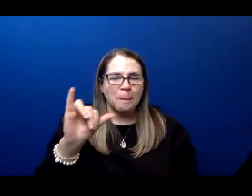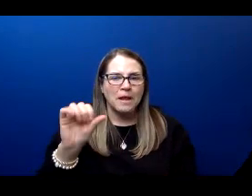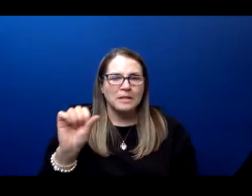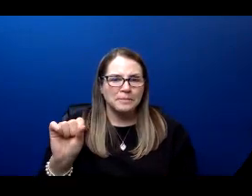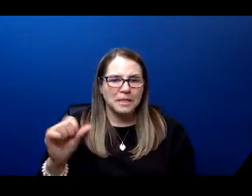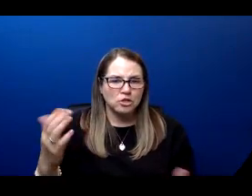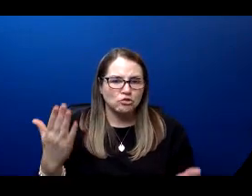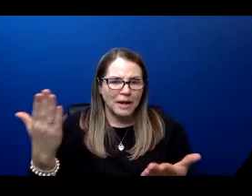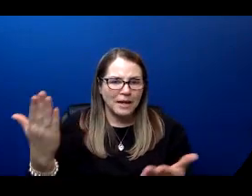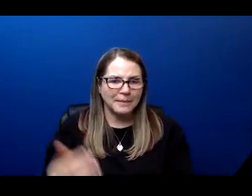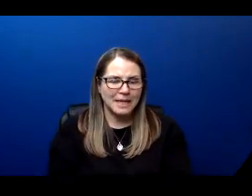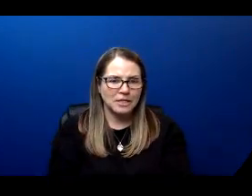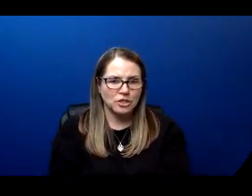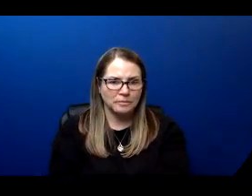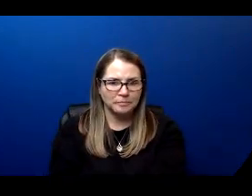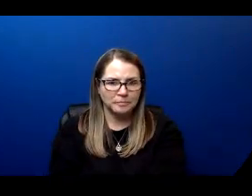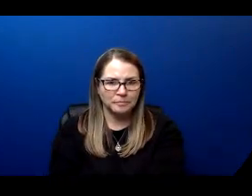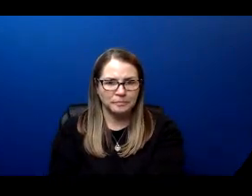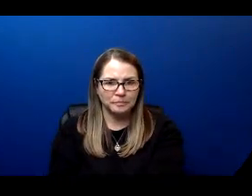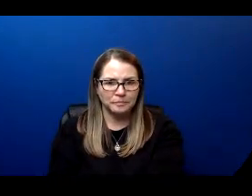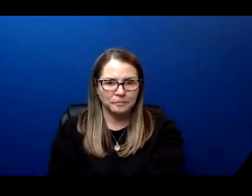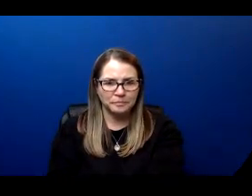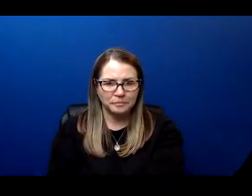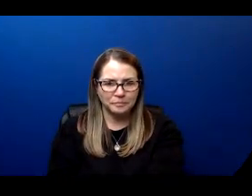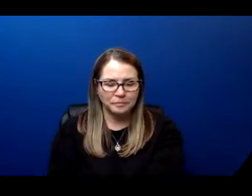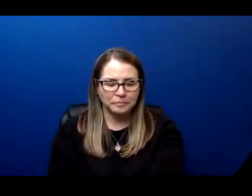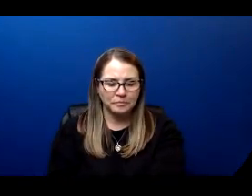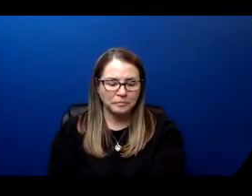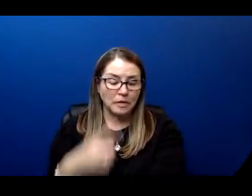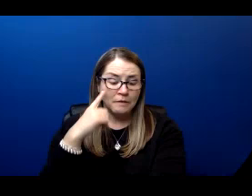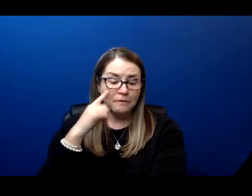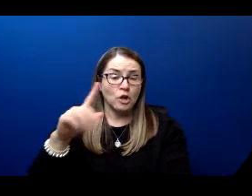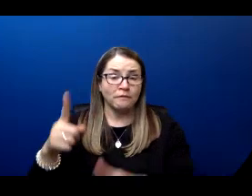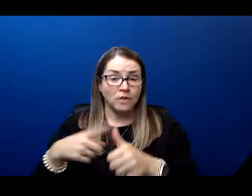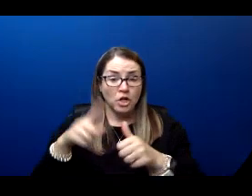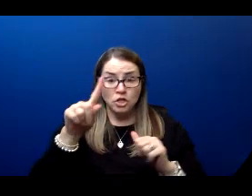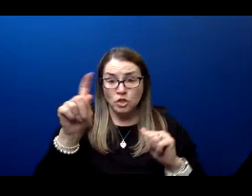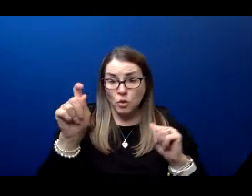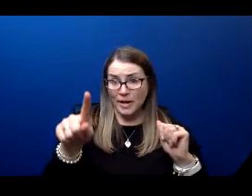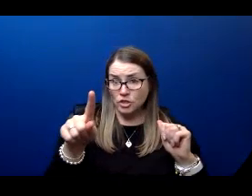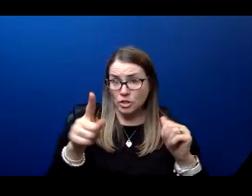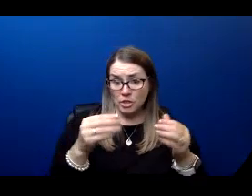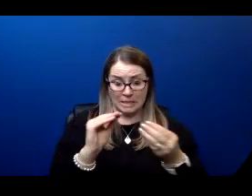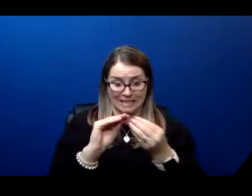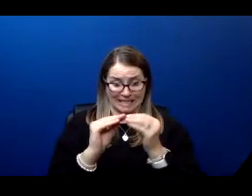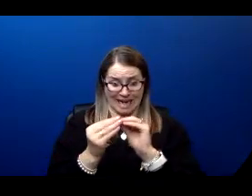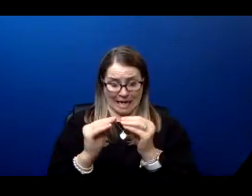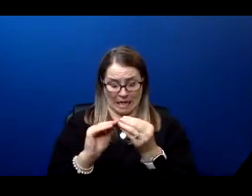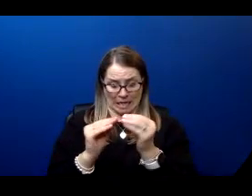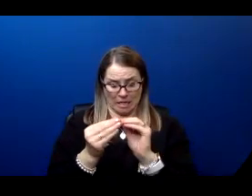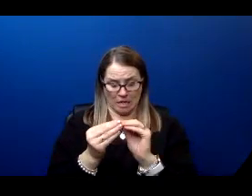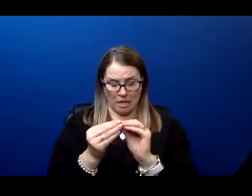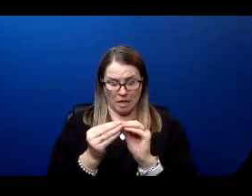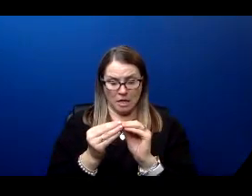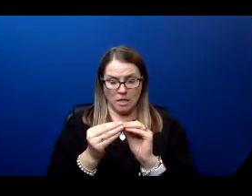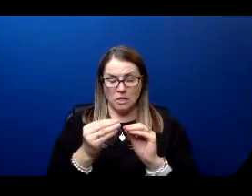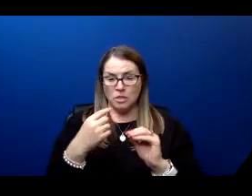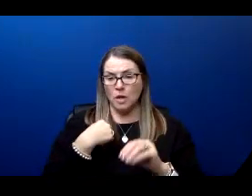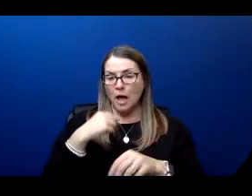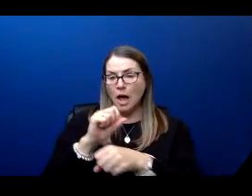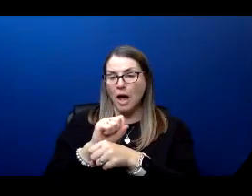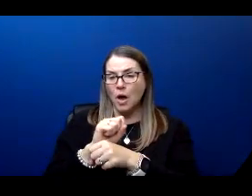recommendation. Yes. So for your first question, like where the data comes from, so I work with the Office